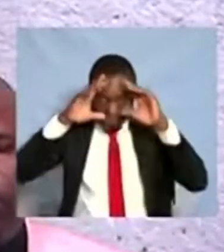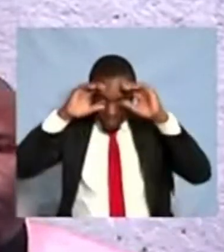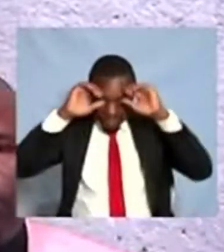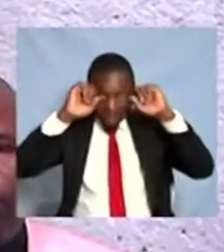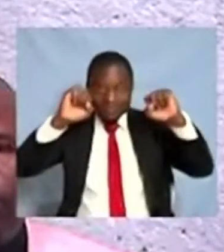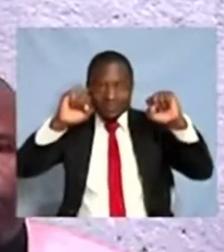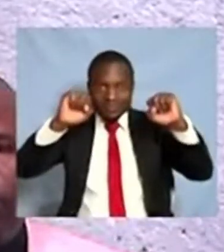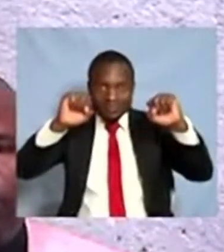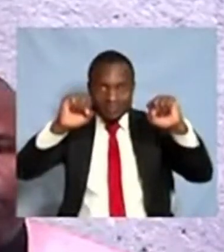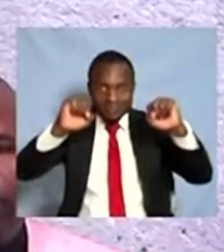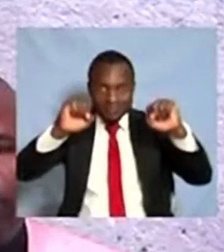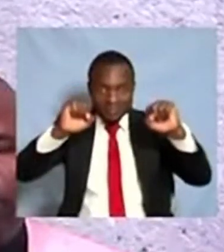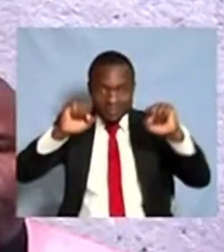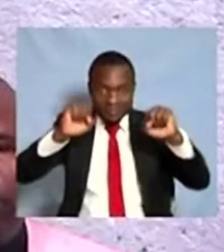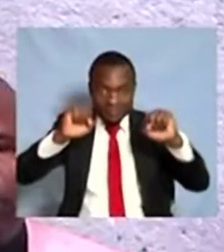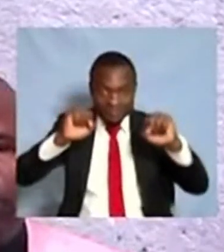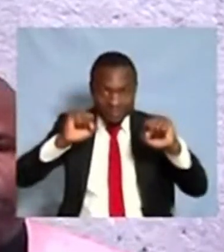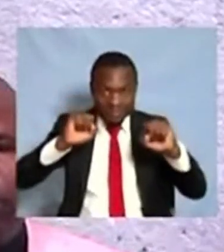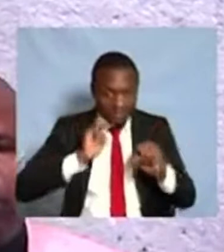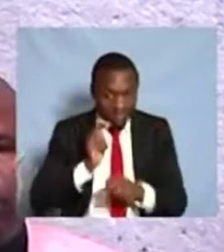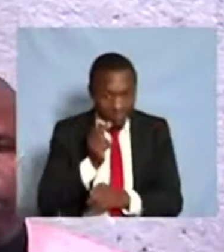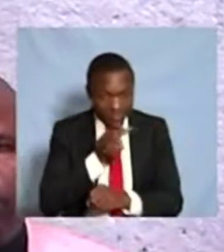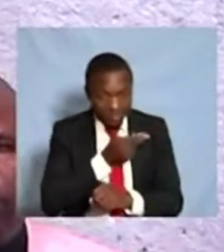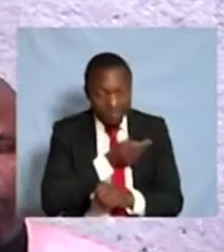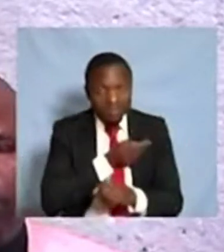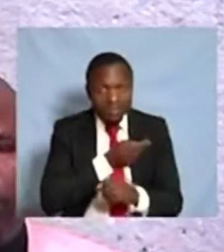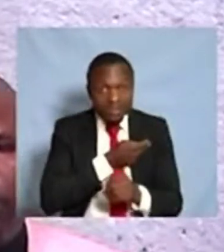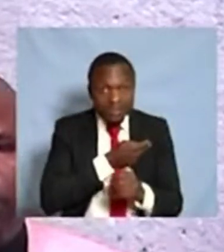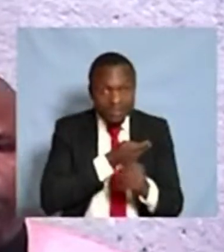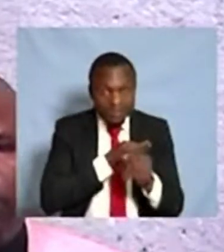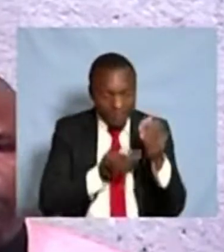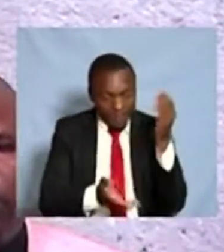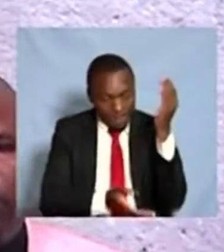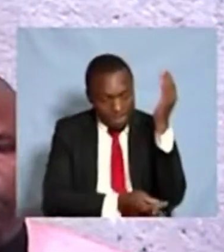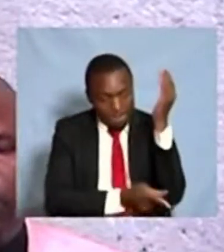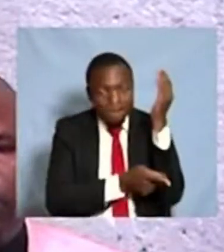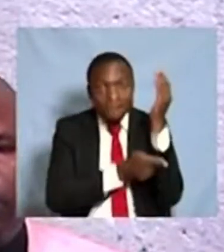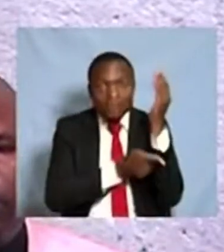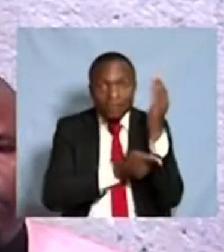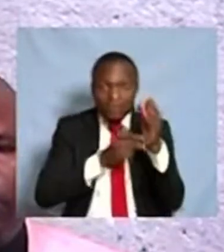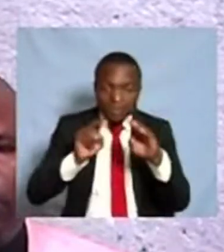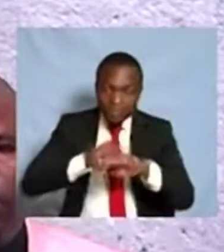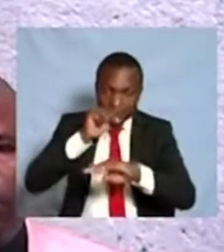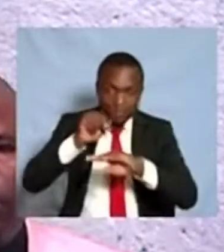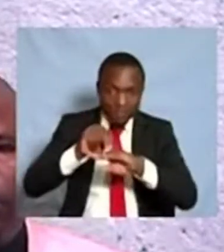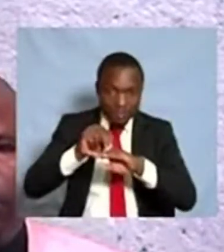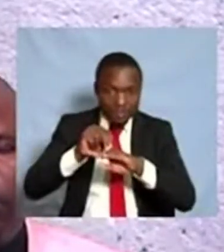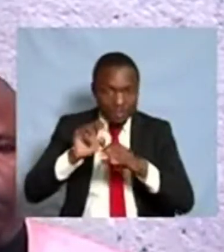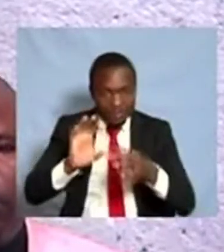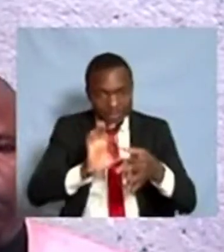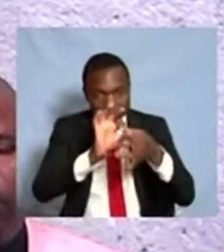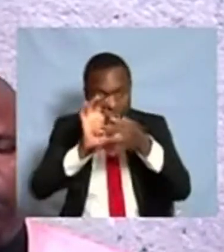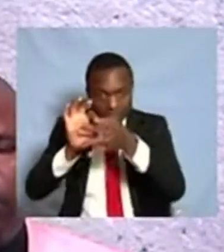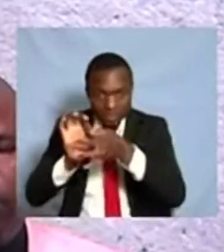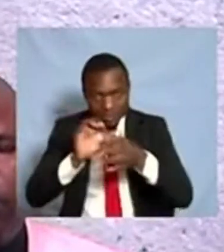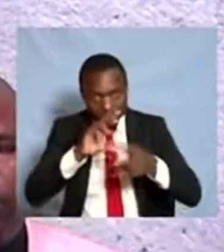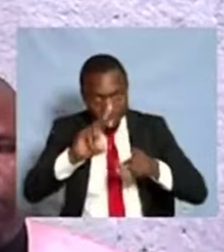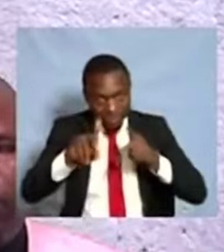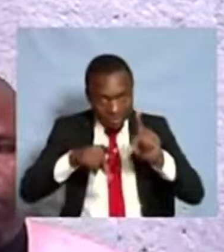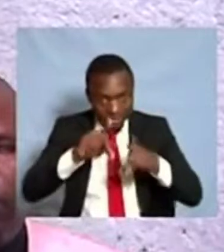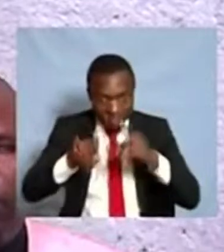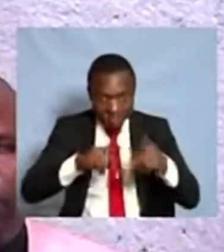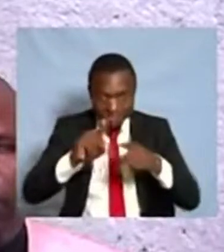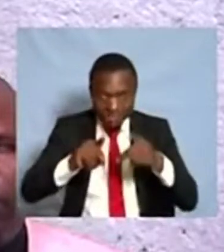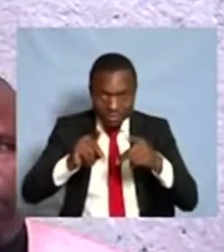President. The onus is on us to build a nation with morally upright, united citizens with